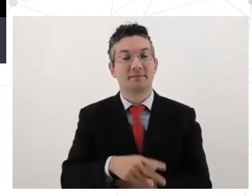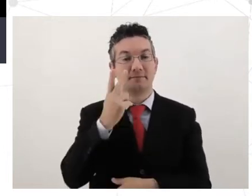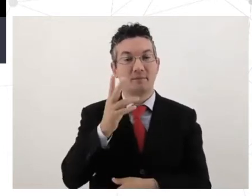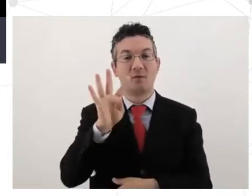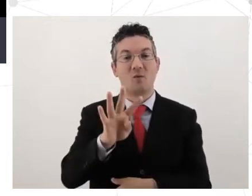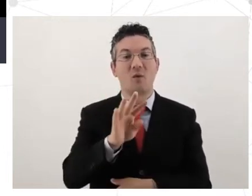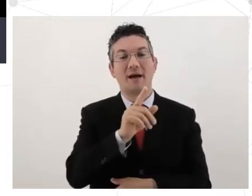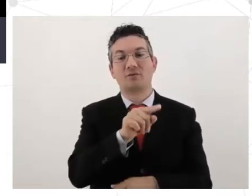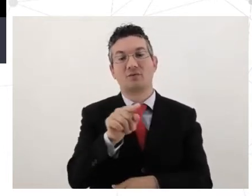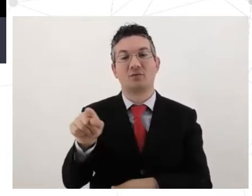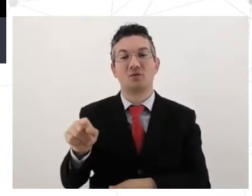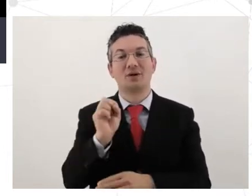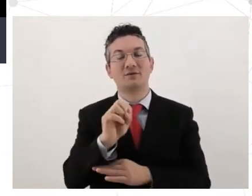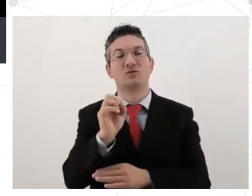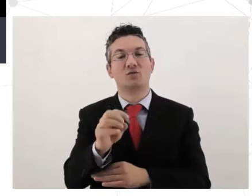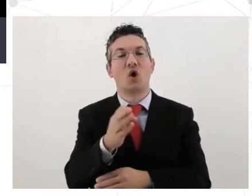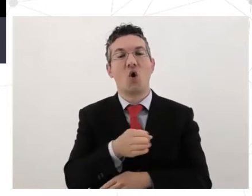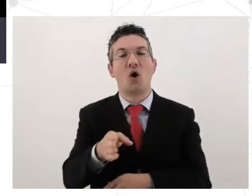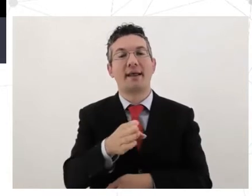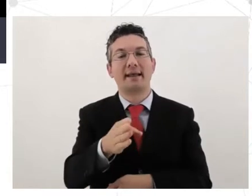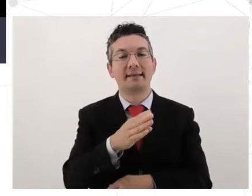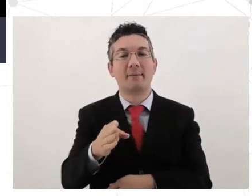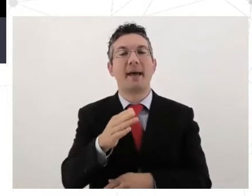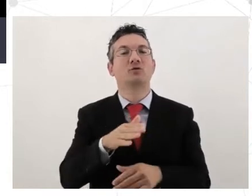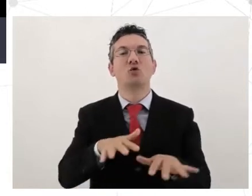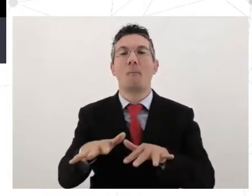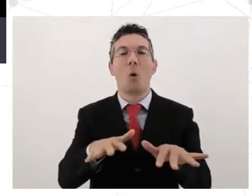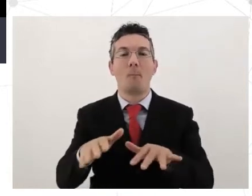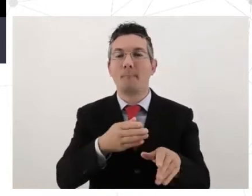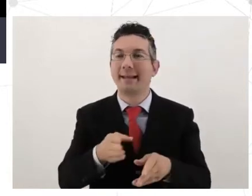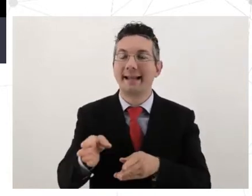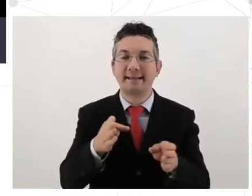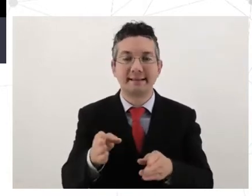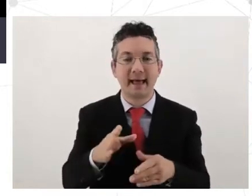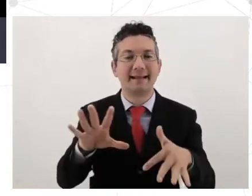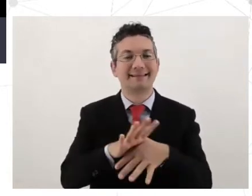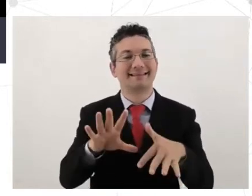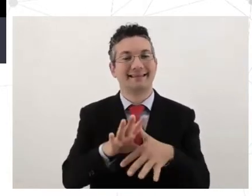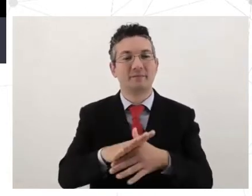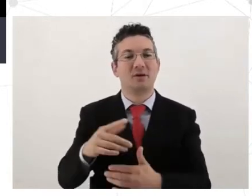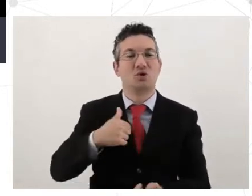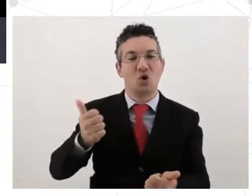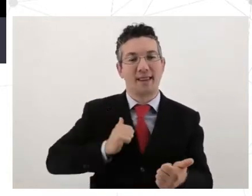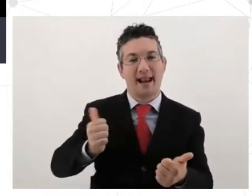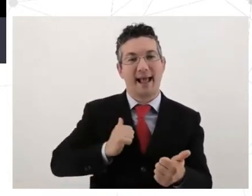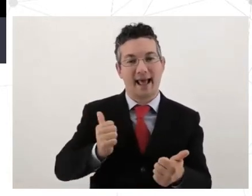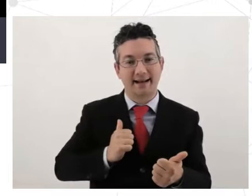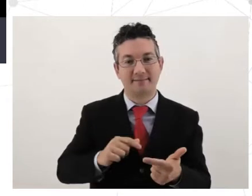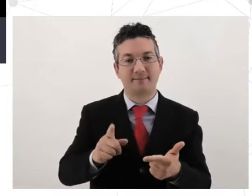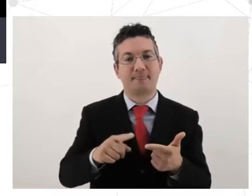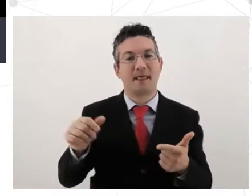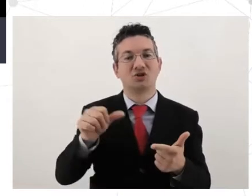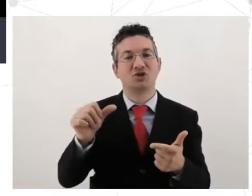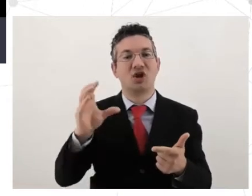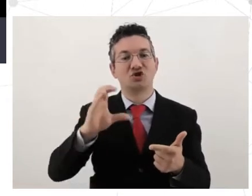pretty much go to the next slide, right? Okay. Yeah. We'll do that. Okay. All right. Sorry about that. Cool.